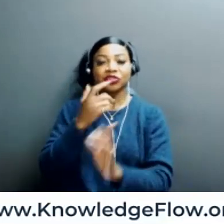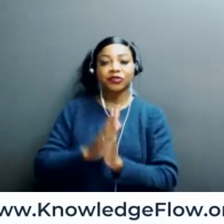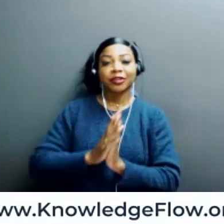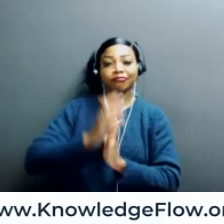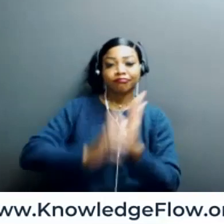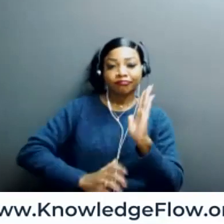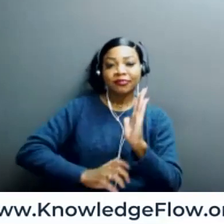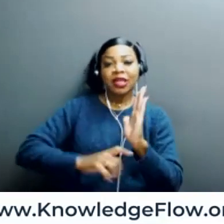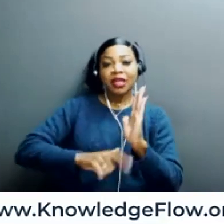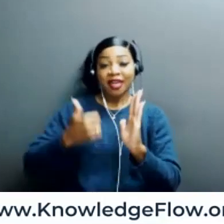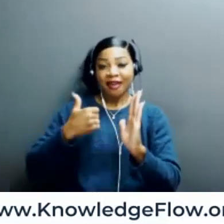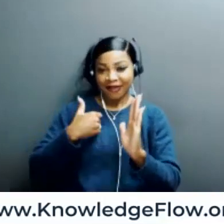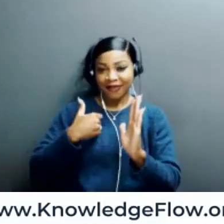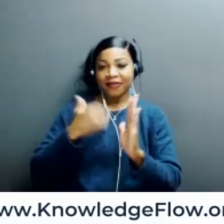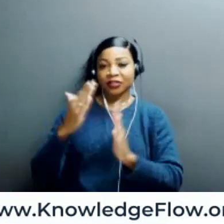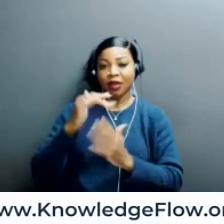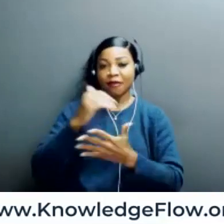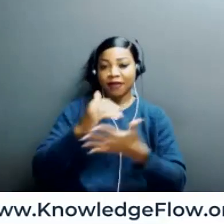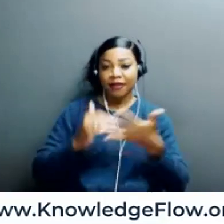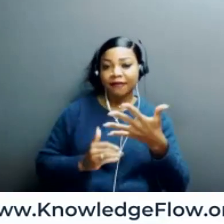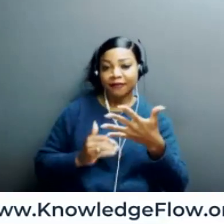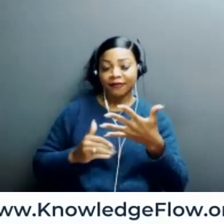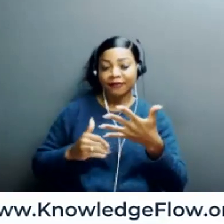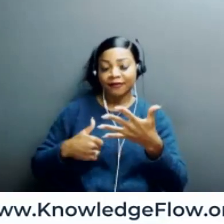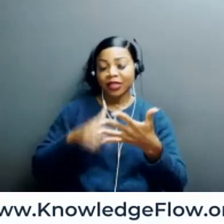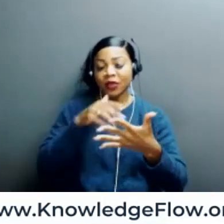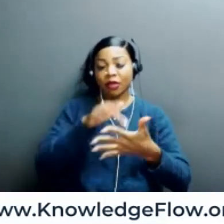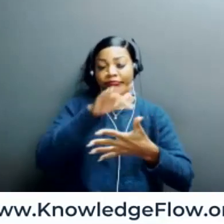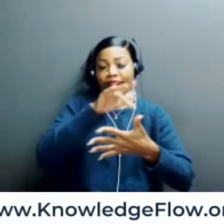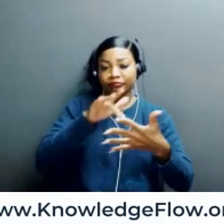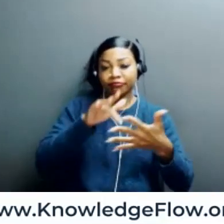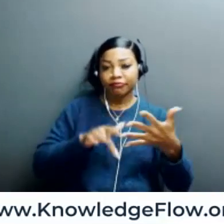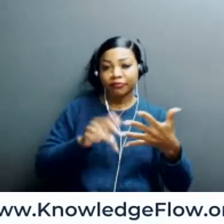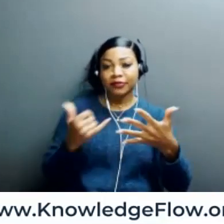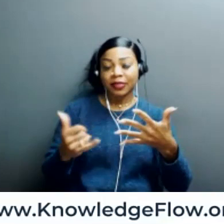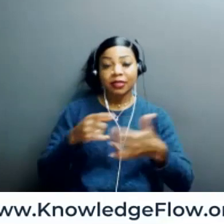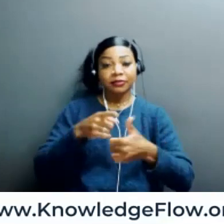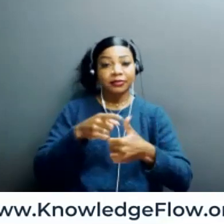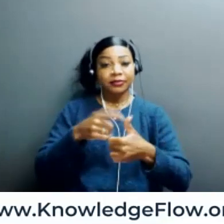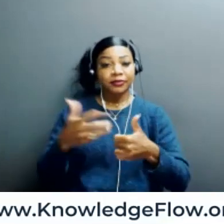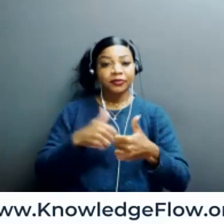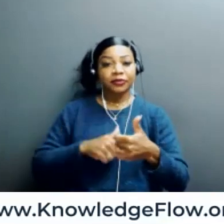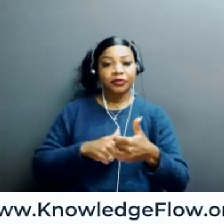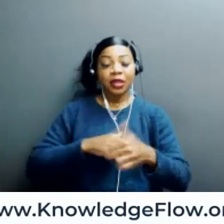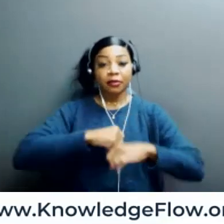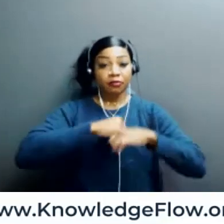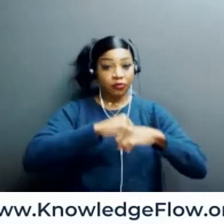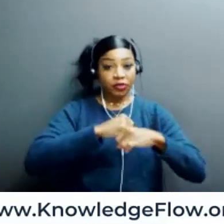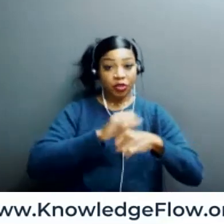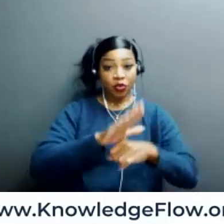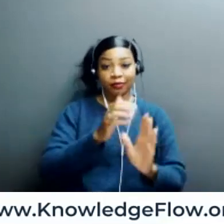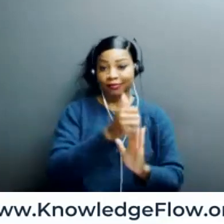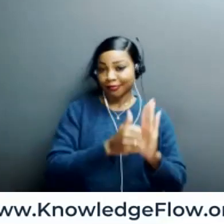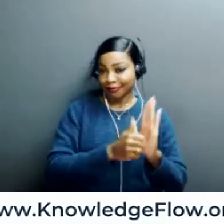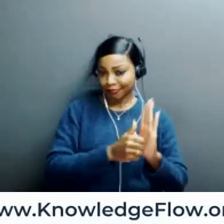these top five mentions that I'm going to talk about now so the number one is you want to protect your accounts